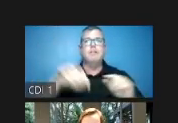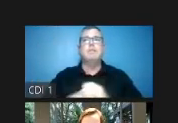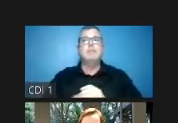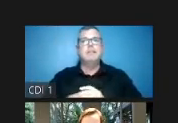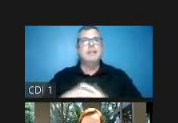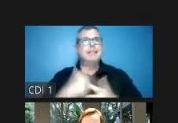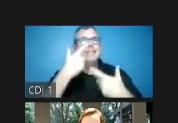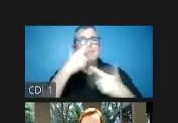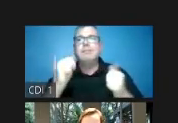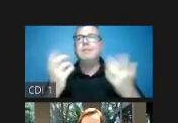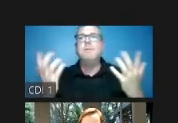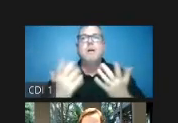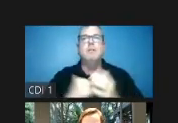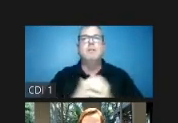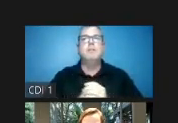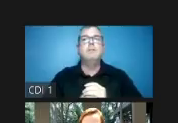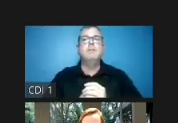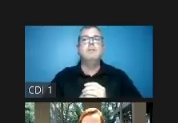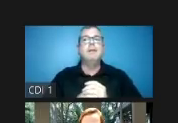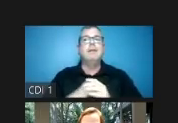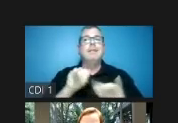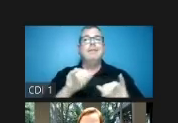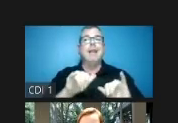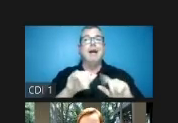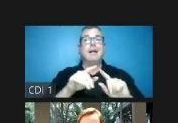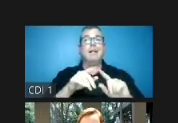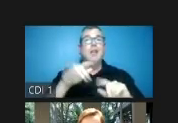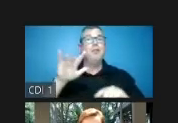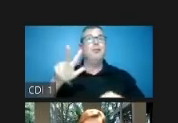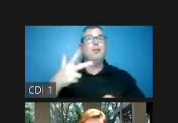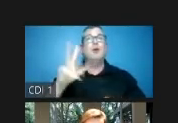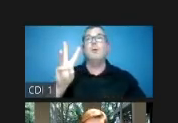the third wave or third surge